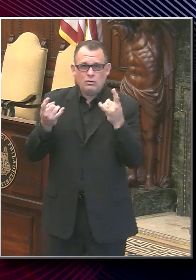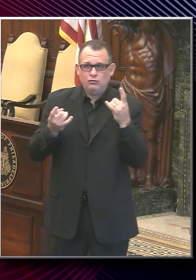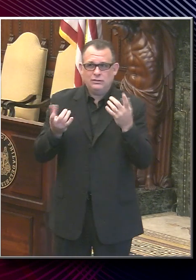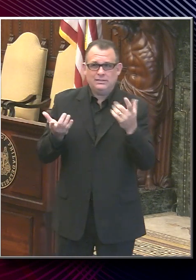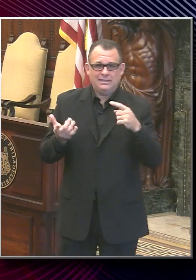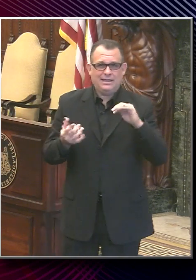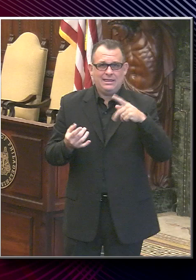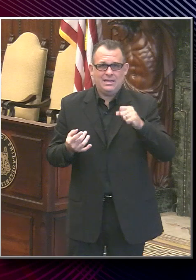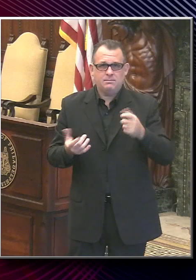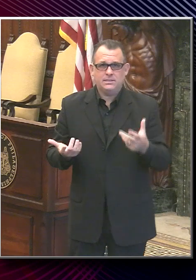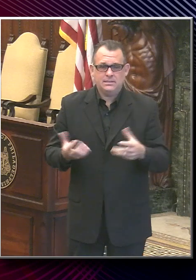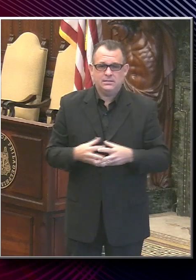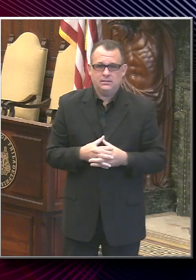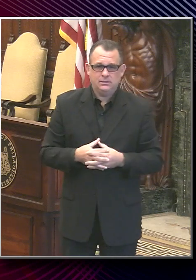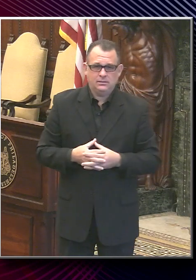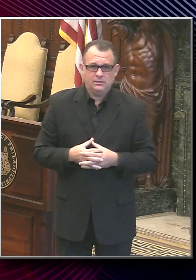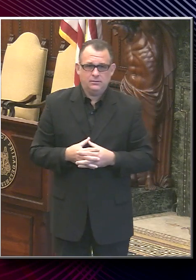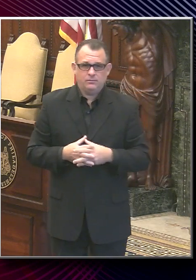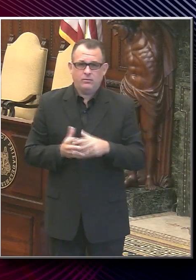Doctor?